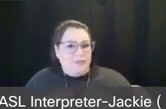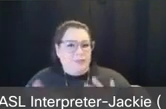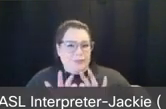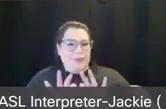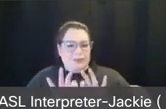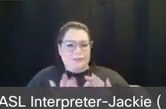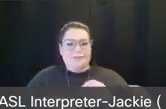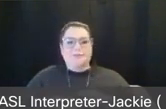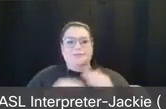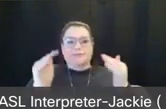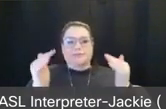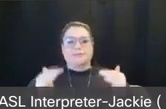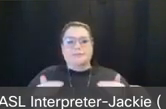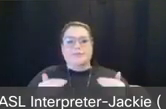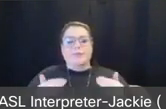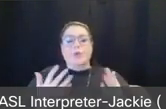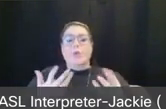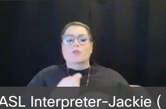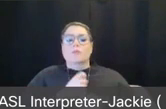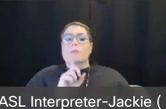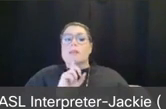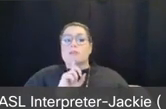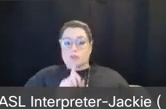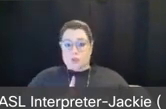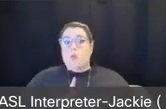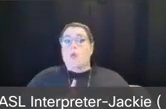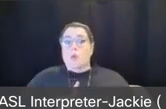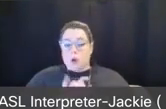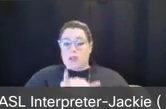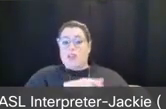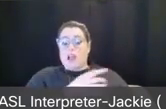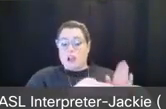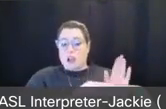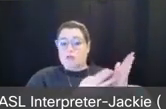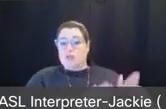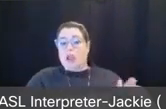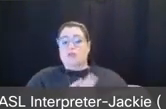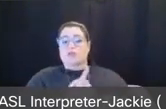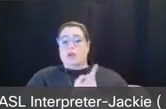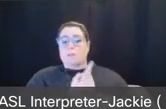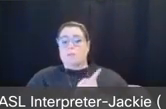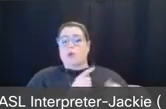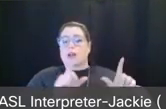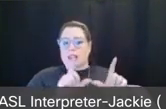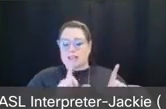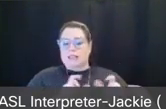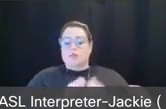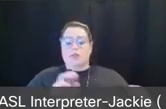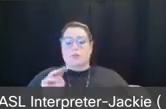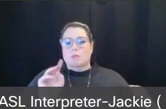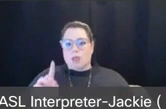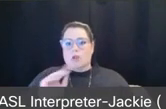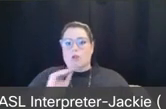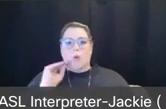want to make sure that they are properly licensed by the Maryland Home Improvement Commission, because unlicensed home